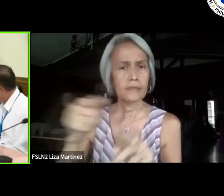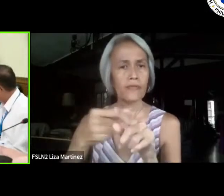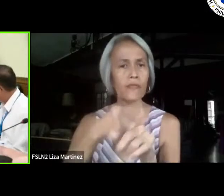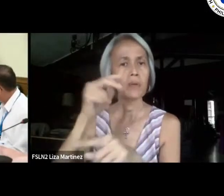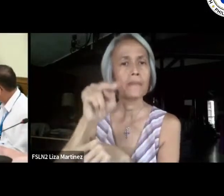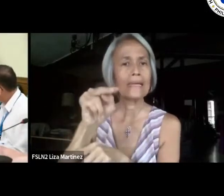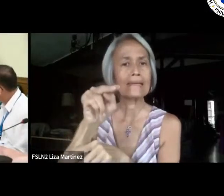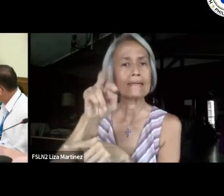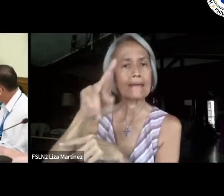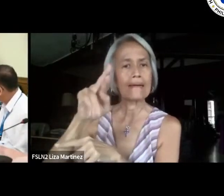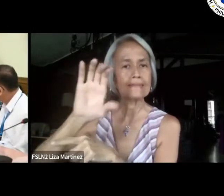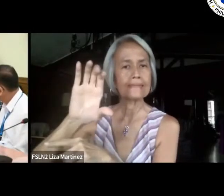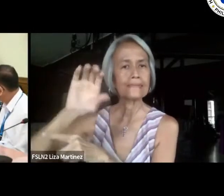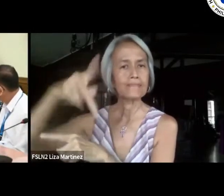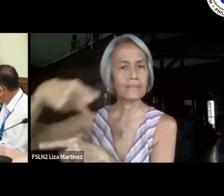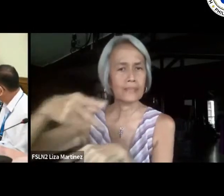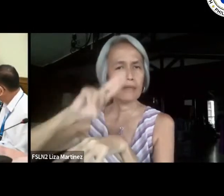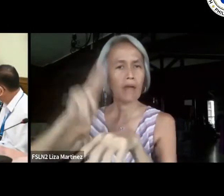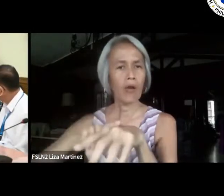Good afternoon, Your Honor.